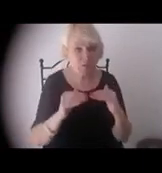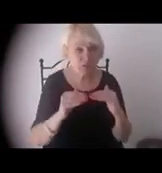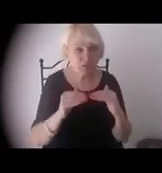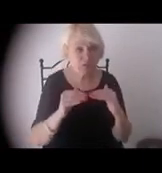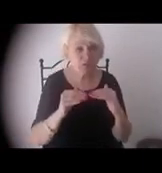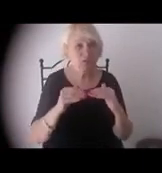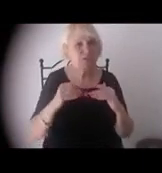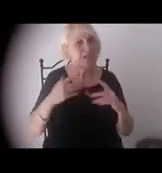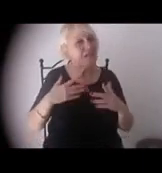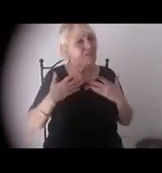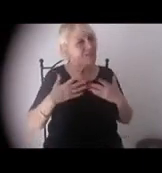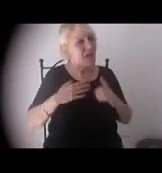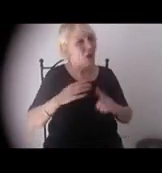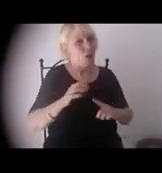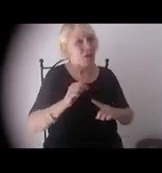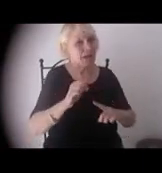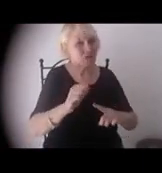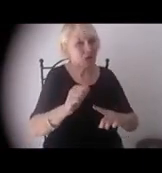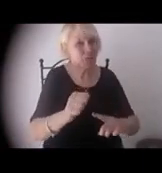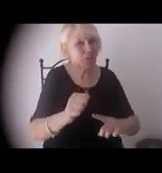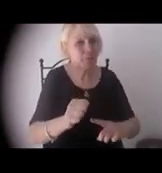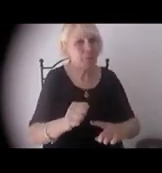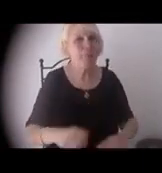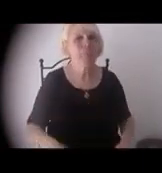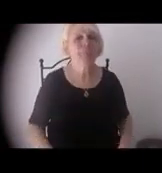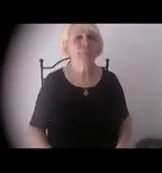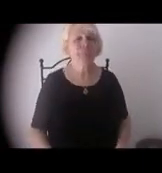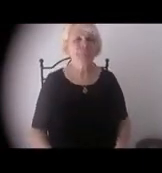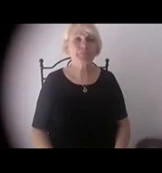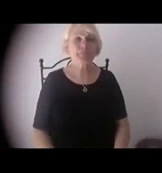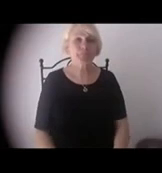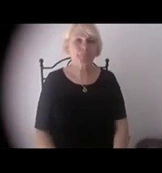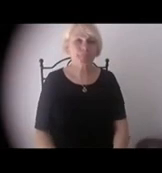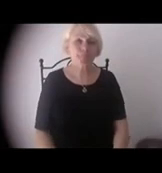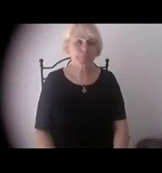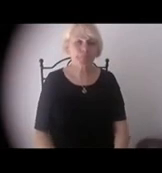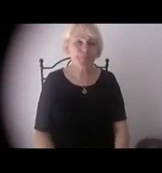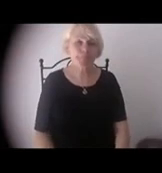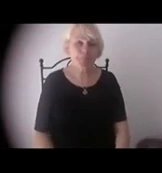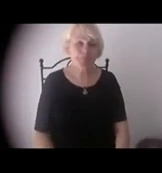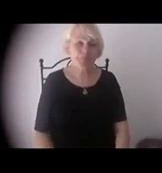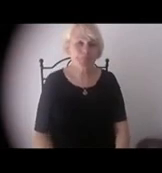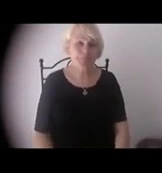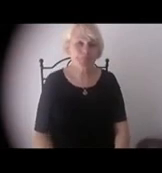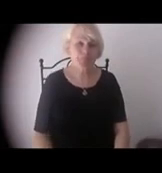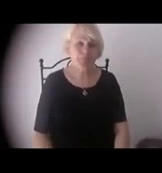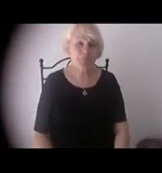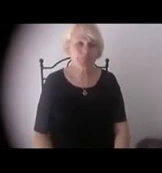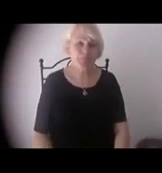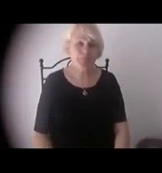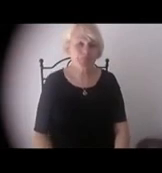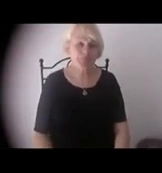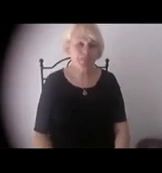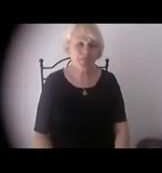not quite meeting the need. Yeah, and that's the sort of broader piece of work. So this